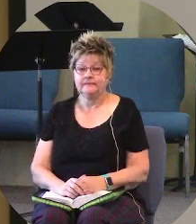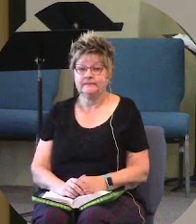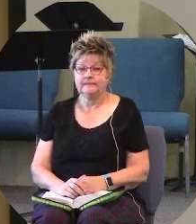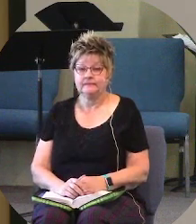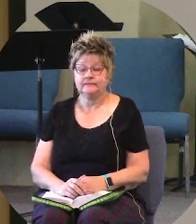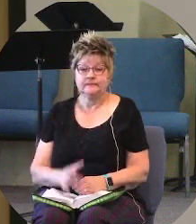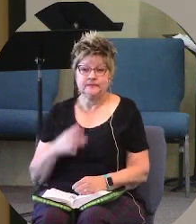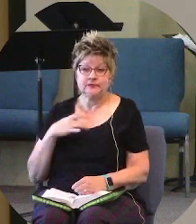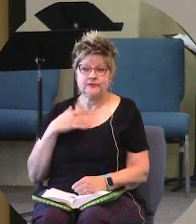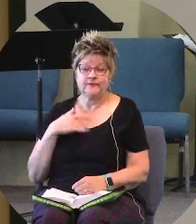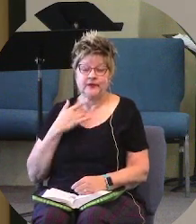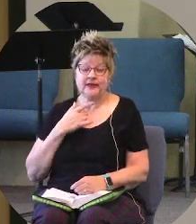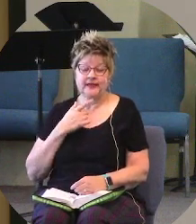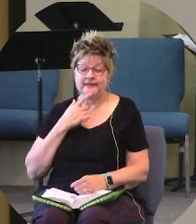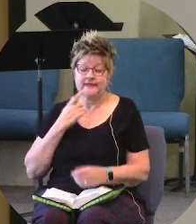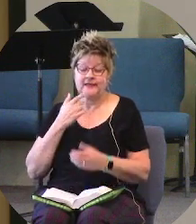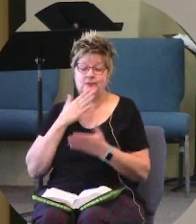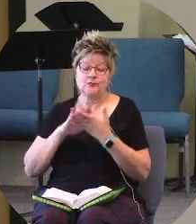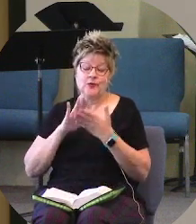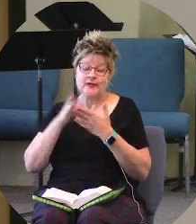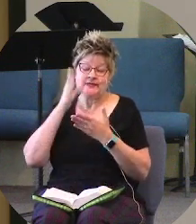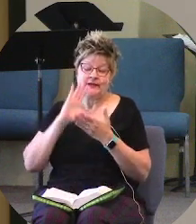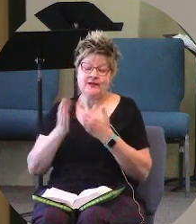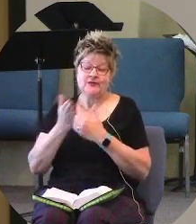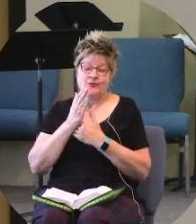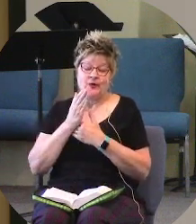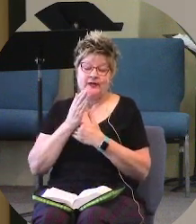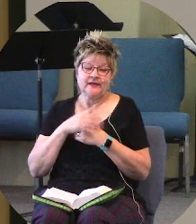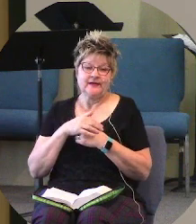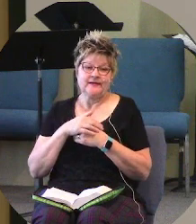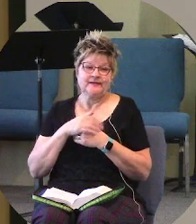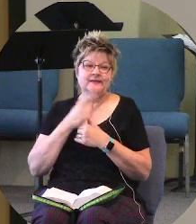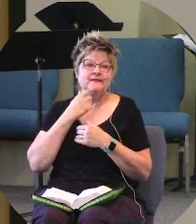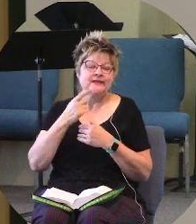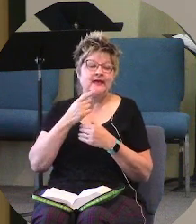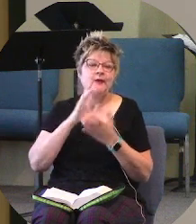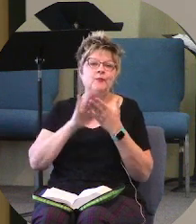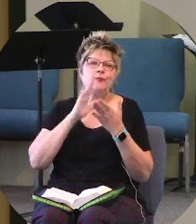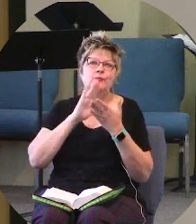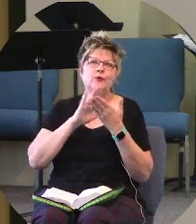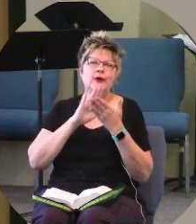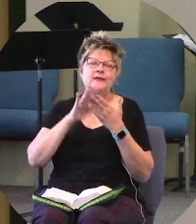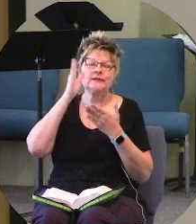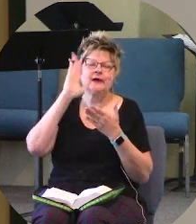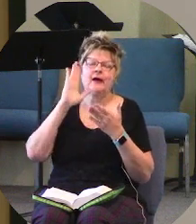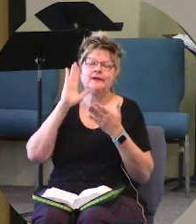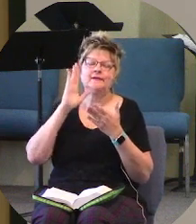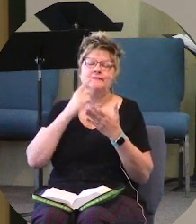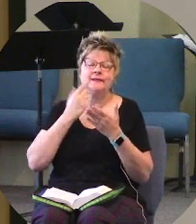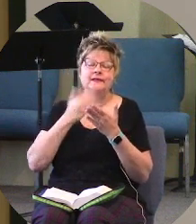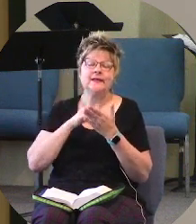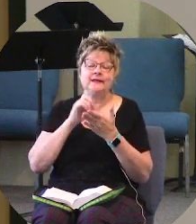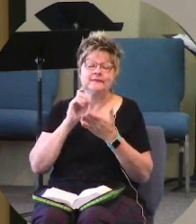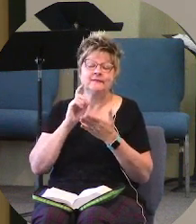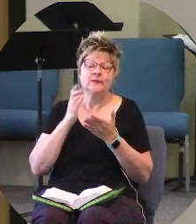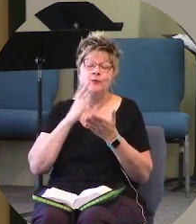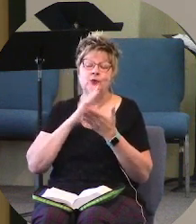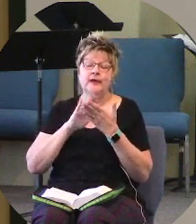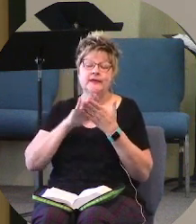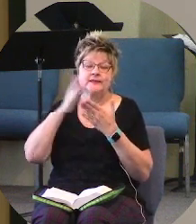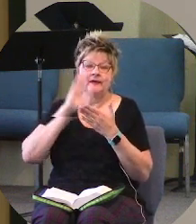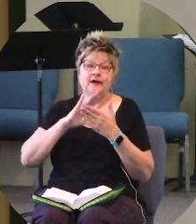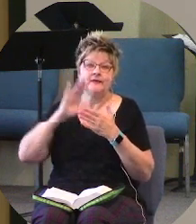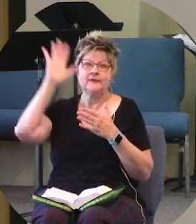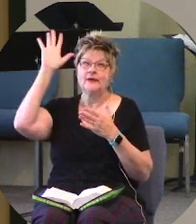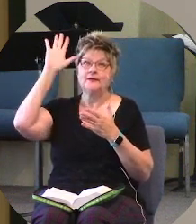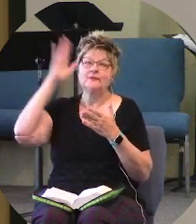But do you feel like saying praise God this morning? Do me a favor, will you? Say praise God. Okay, say it again. Can you raise your hand